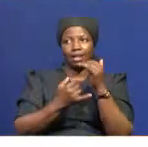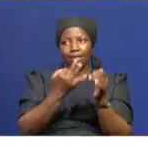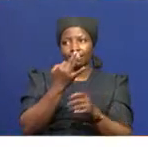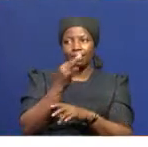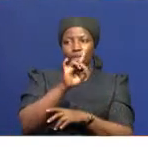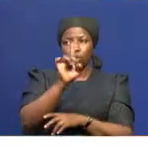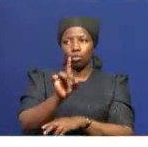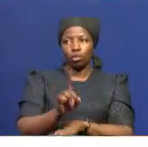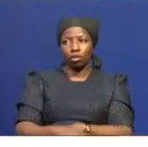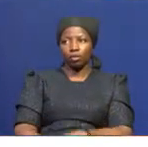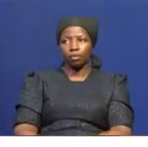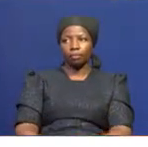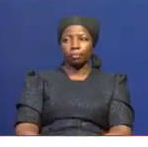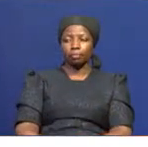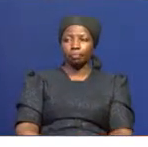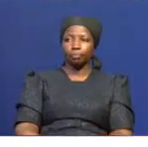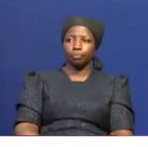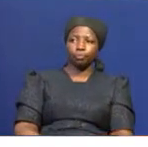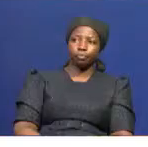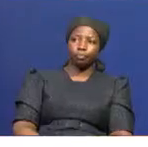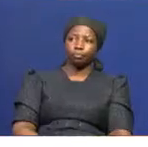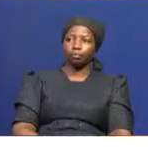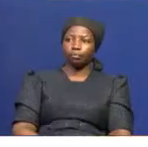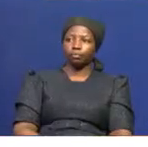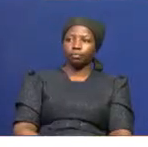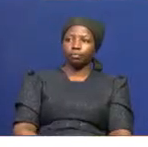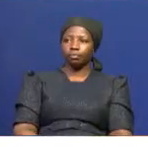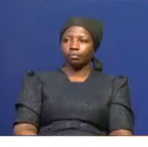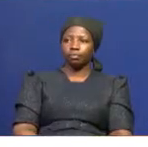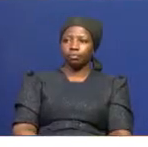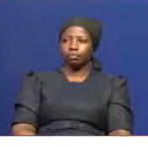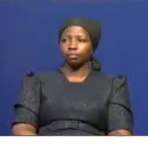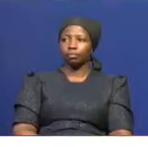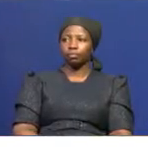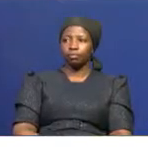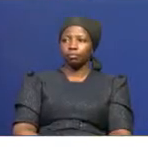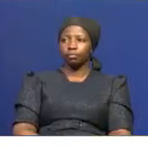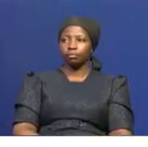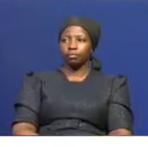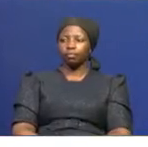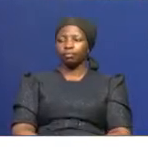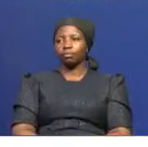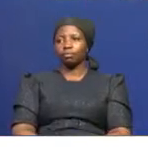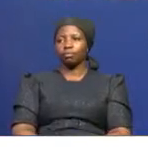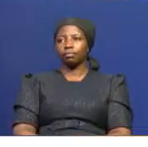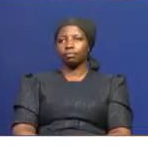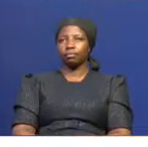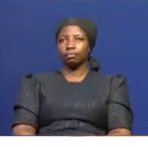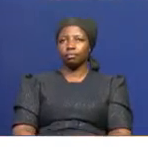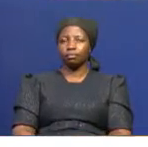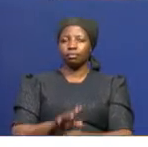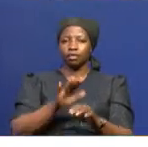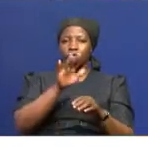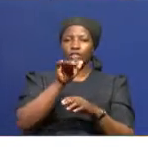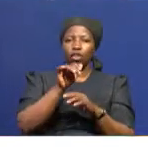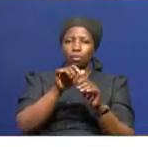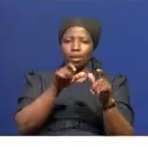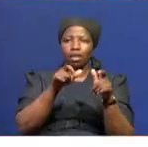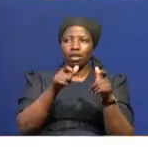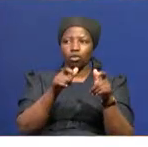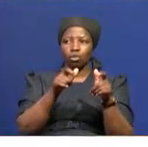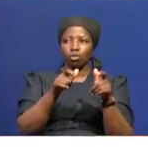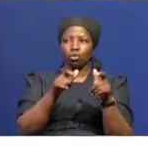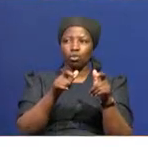questions. Yes, Bwana Waziri, my name is Eric Orenga for Citizen Radio. There's been